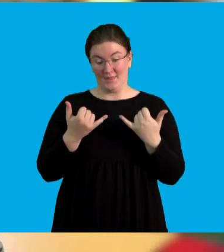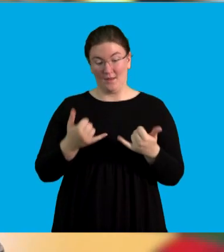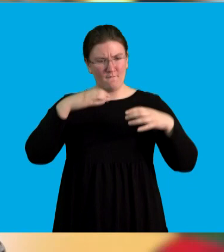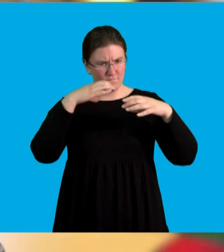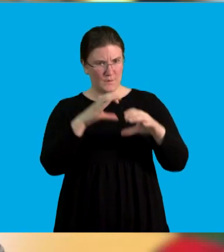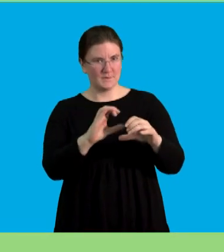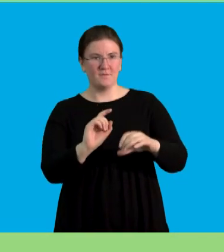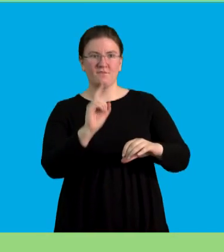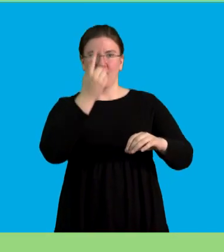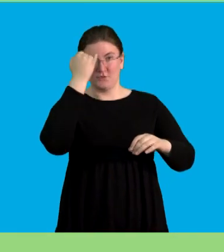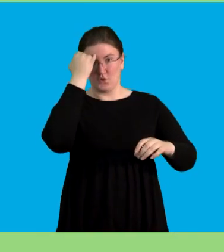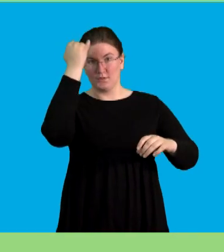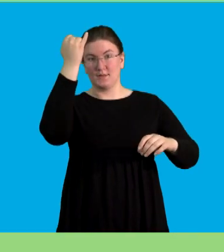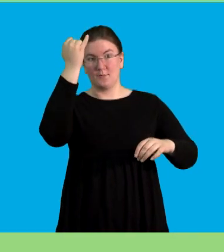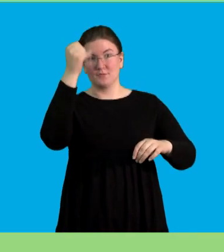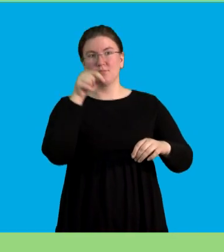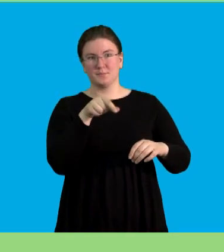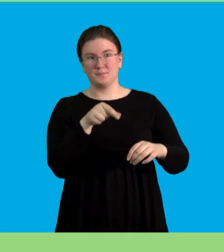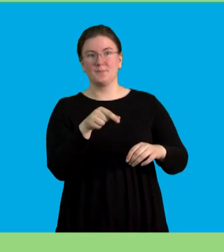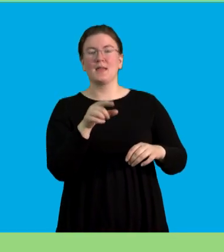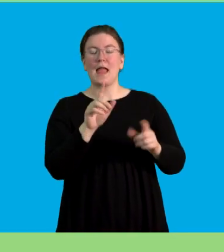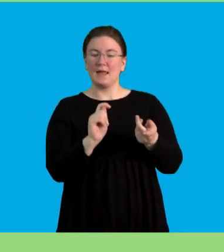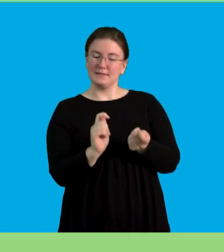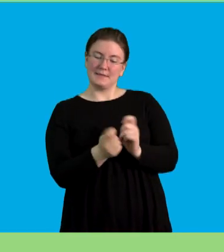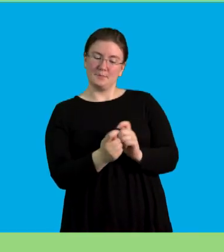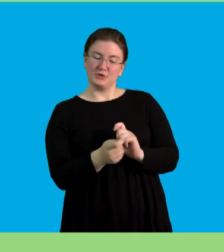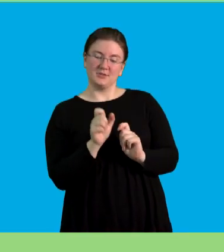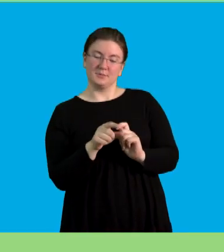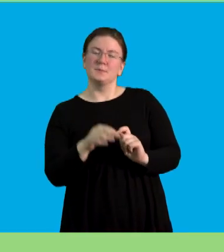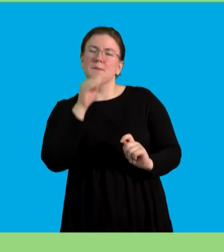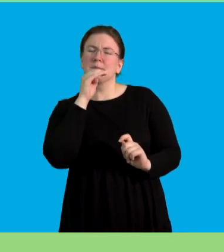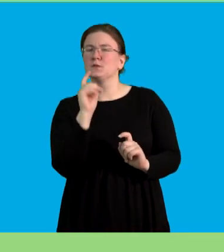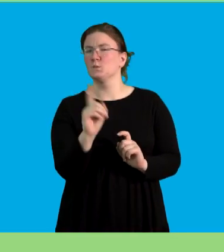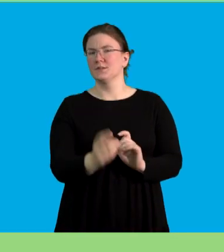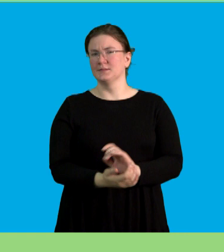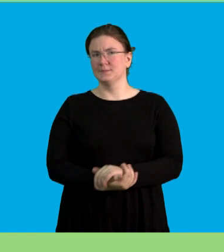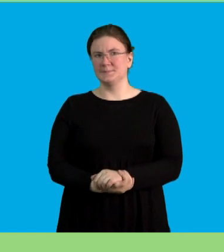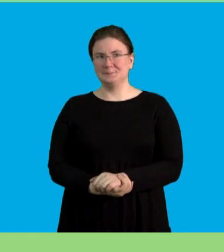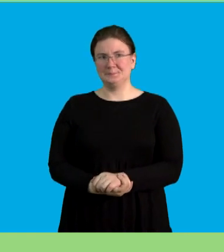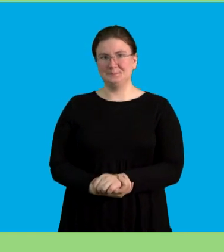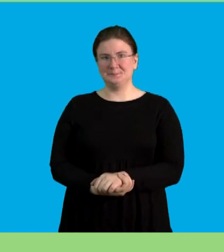look at the first concept, which is the definition of the word adaptation.